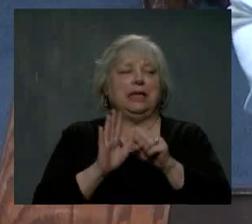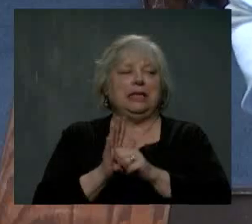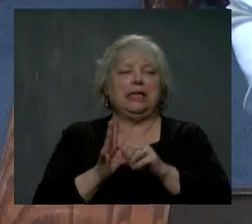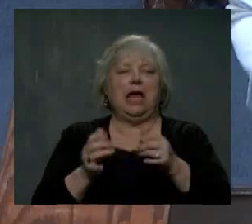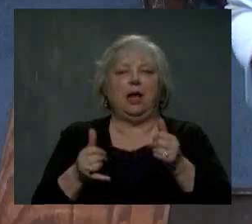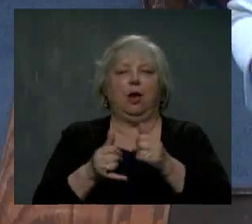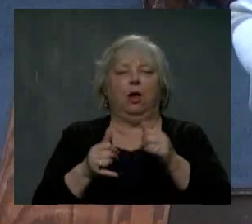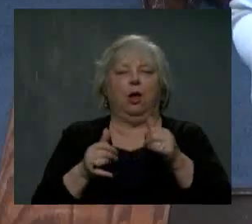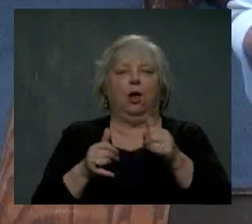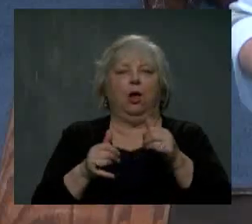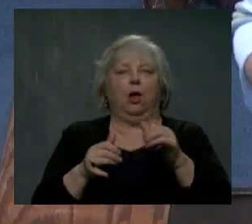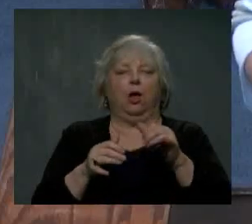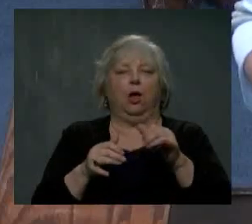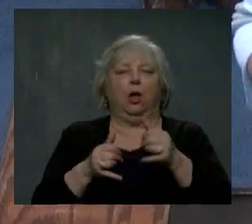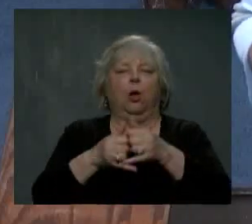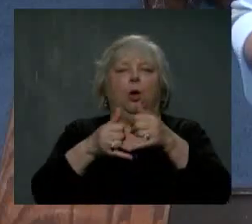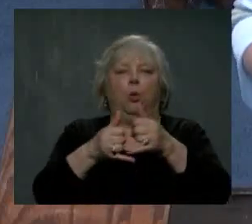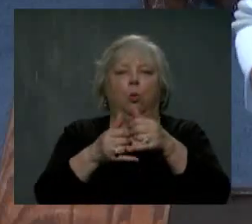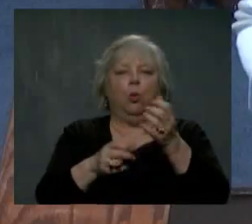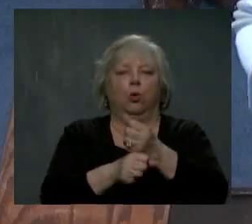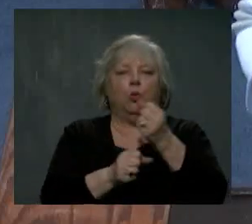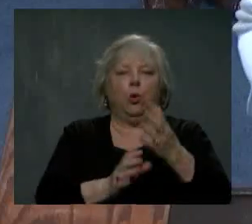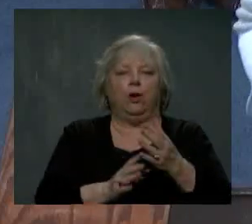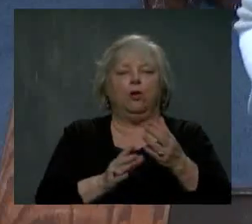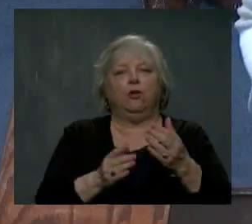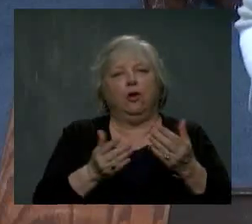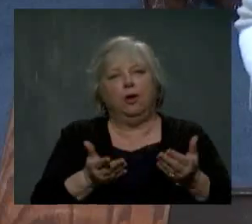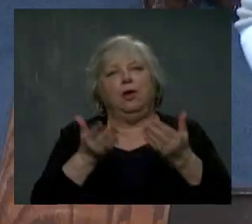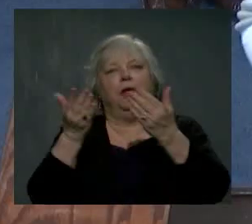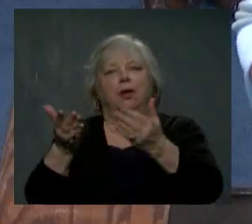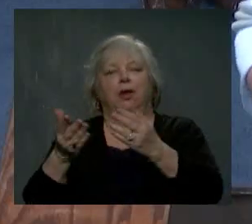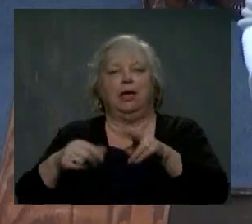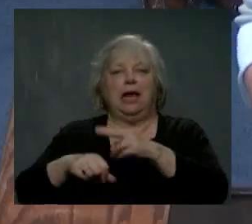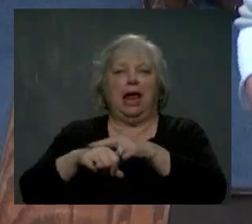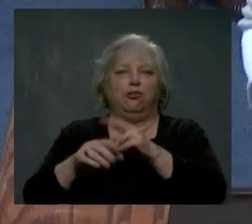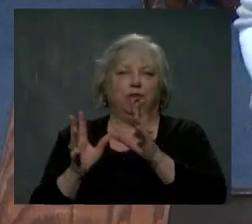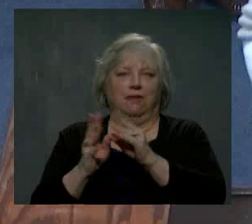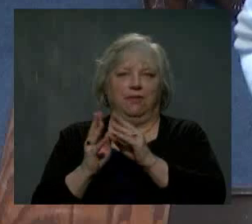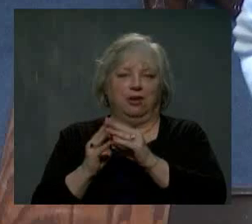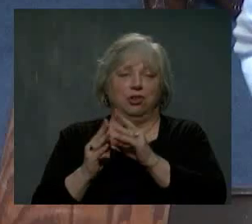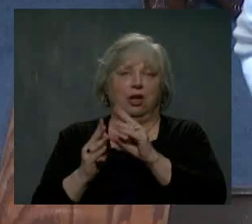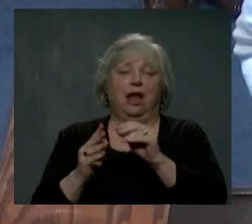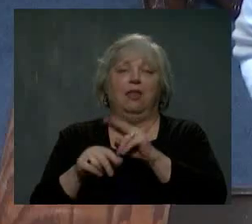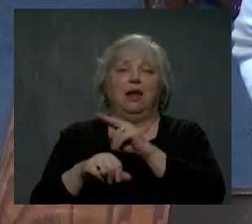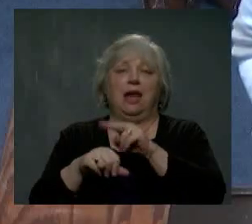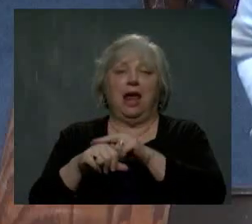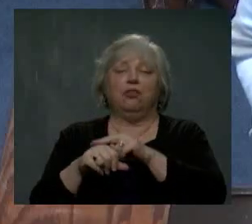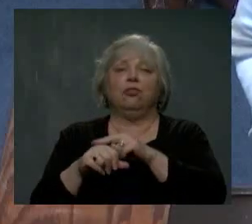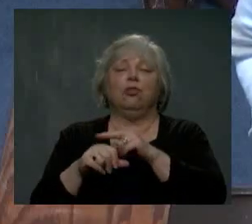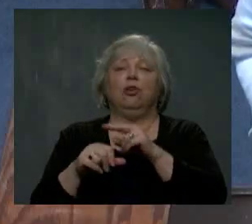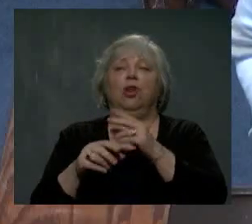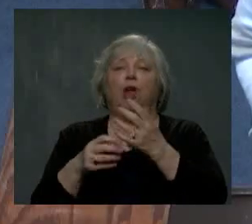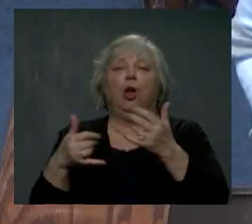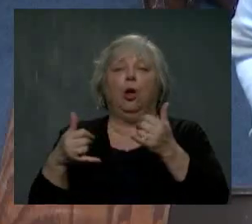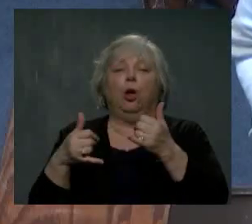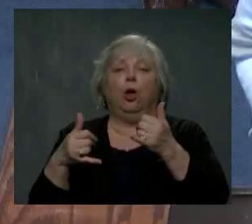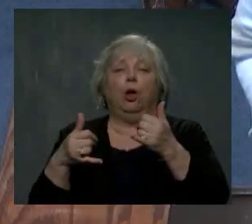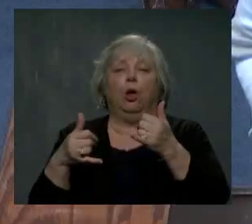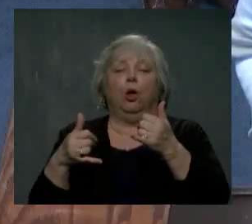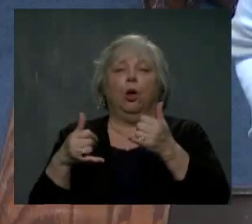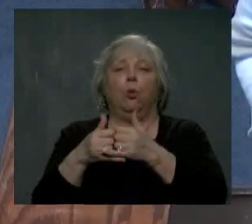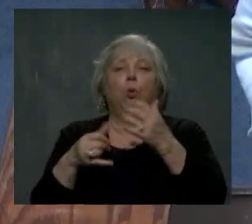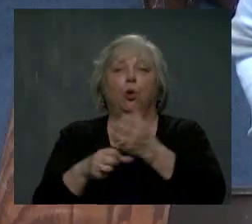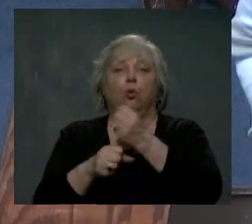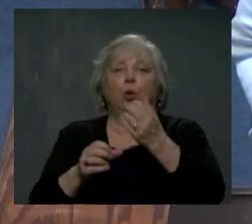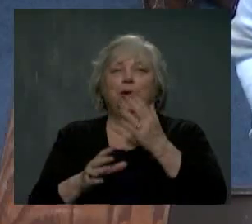award winners are then elevated at the national convention, and the national award winner will be selected from the state winner.